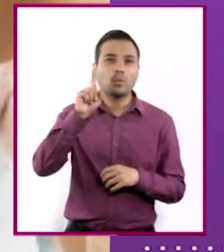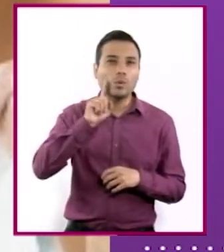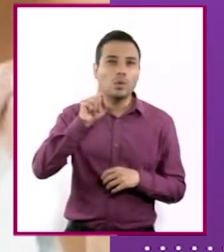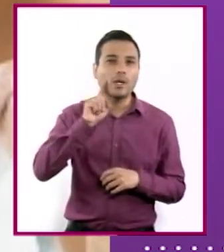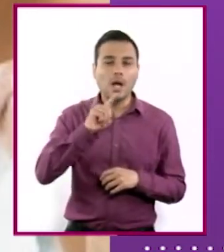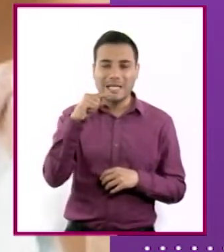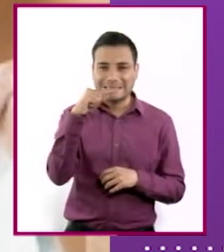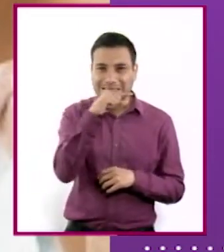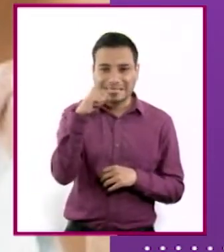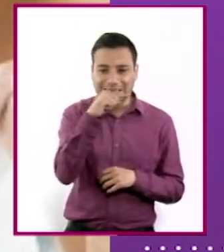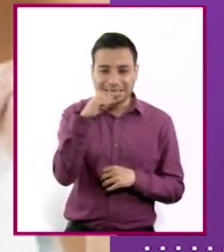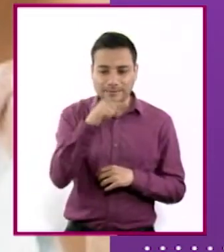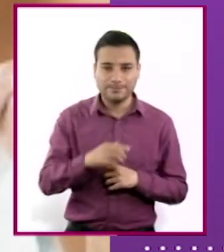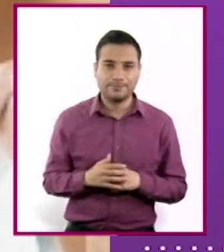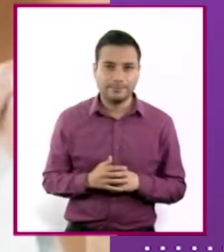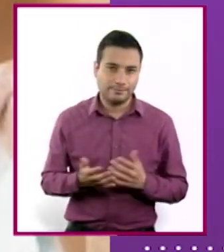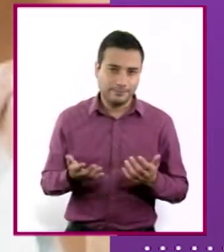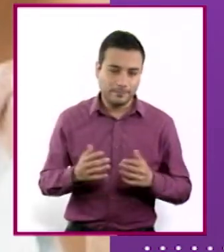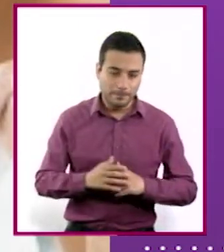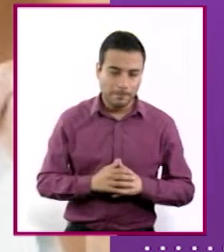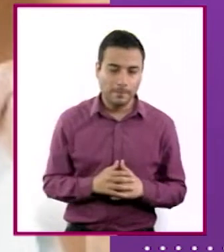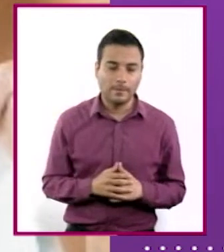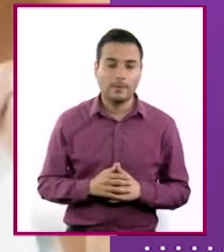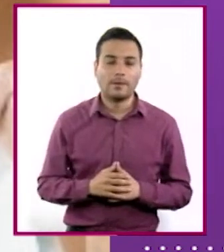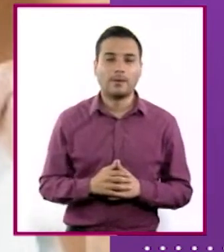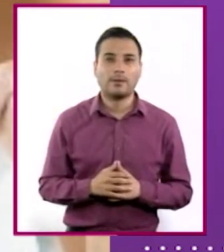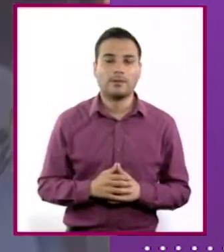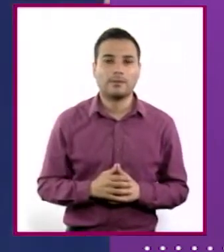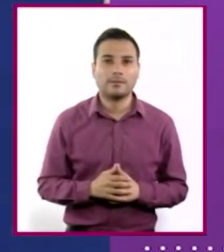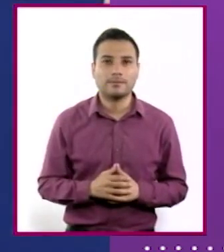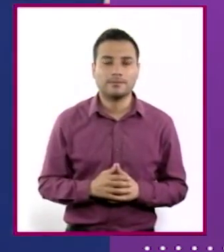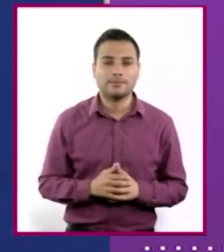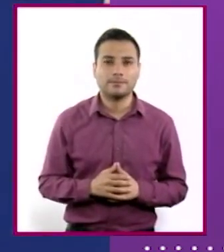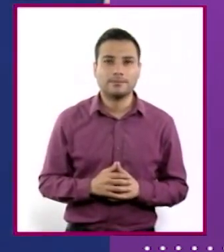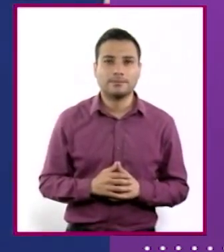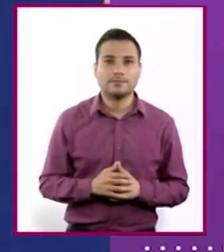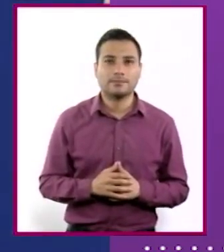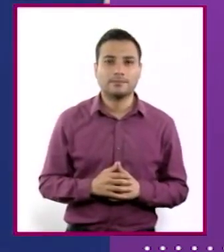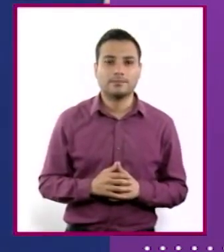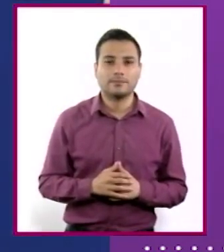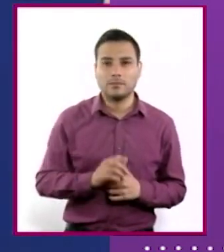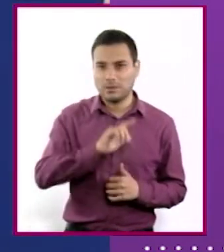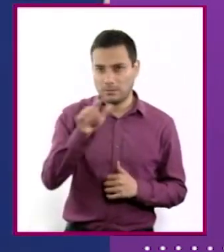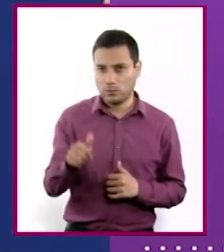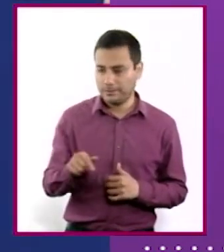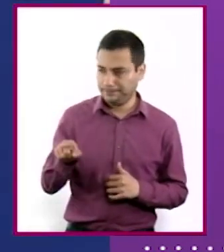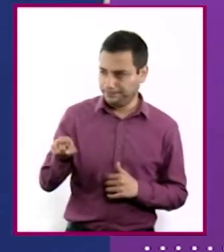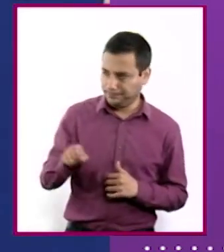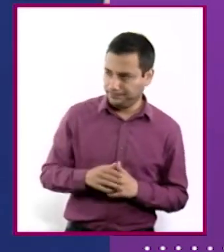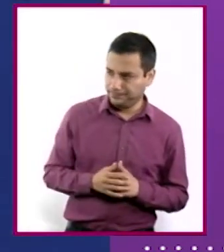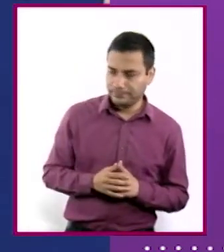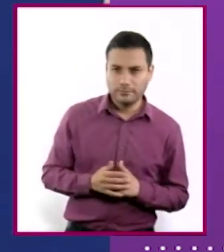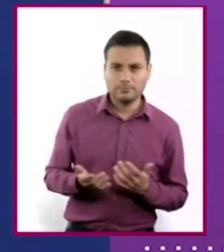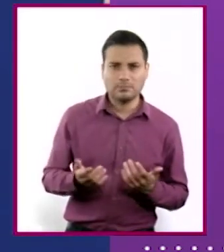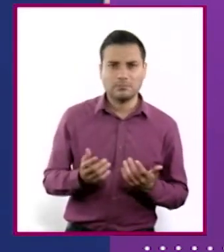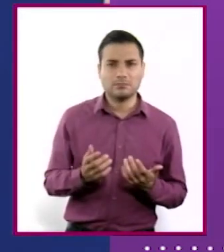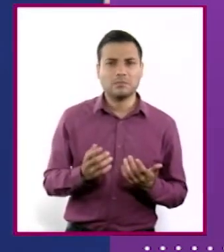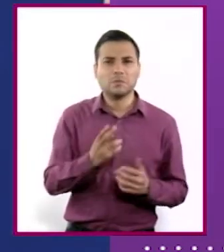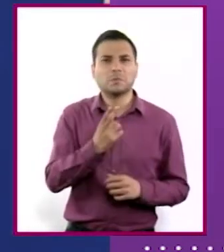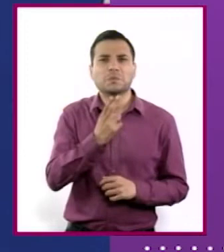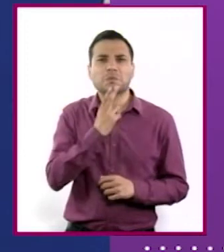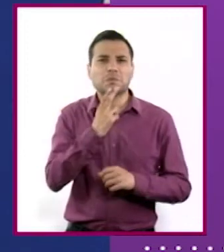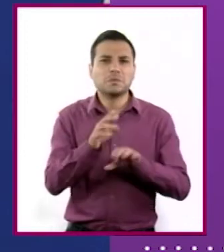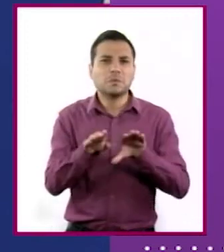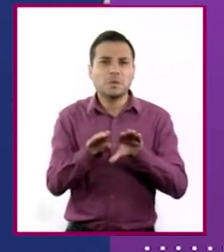teeth. Primero, ella se lavó los dientes. Usamos then para conectar la